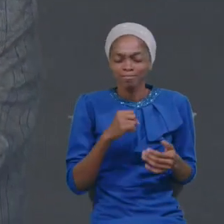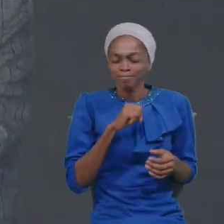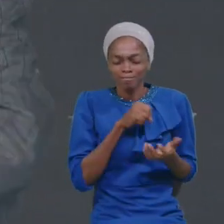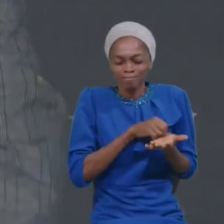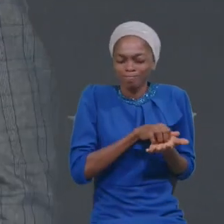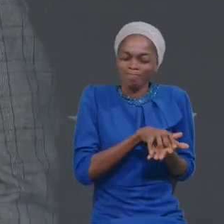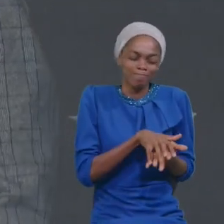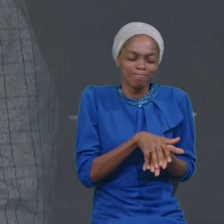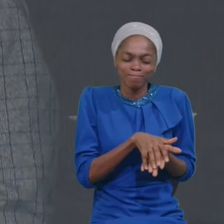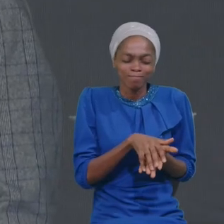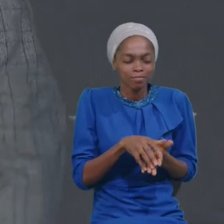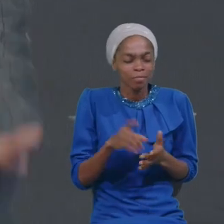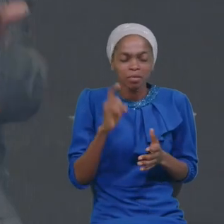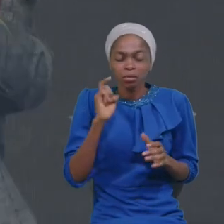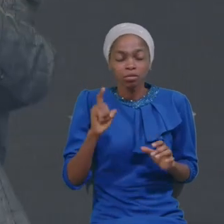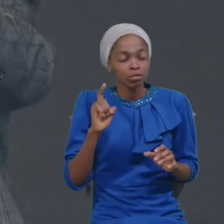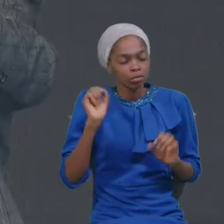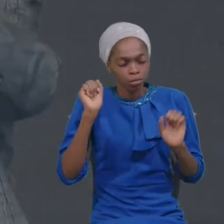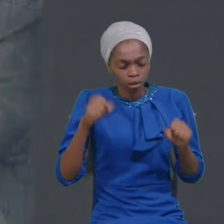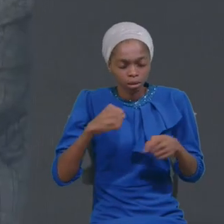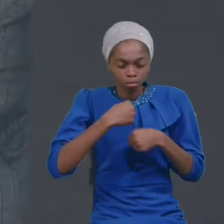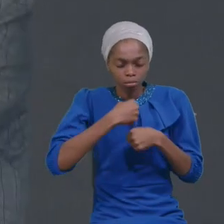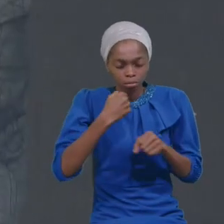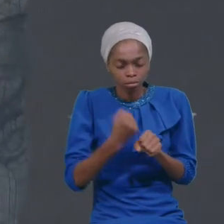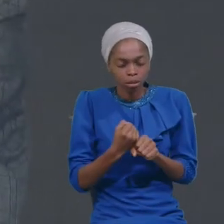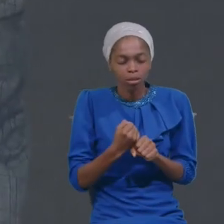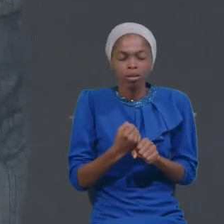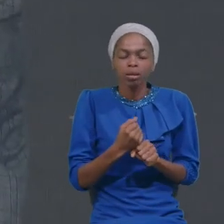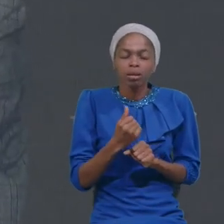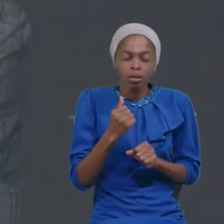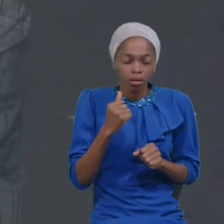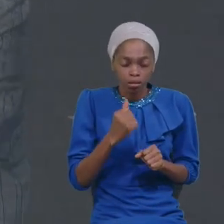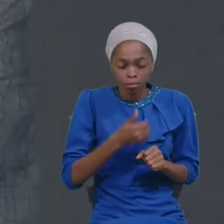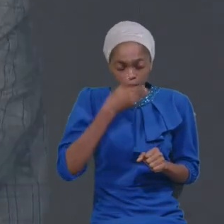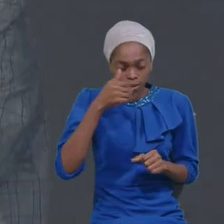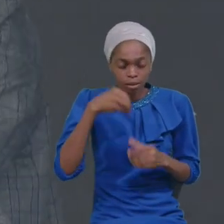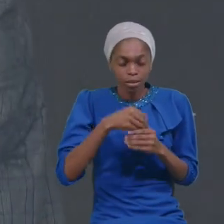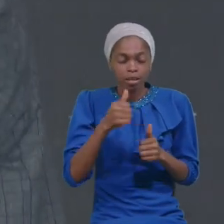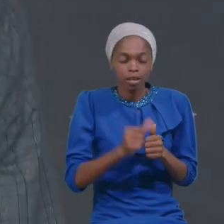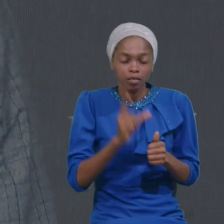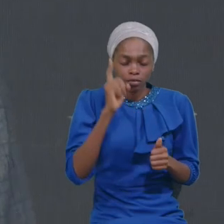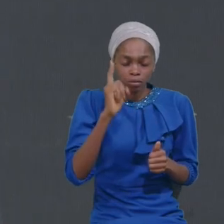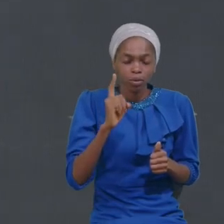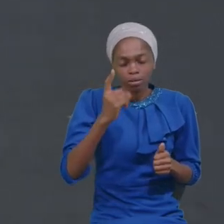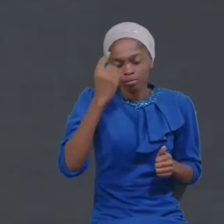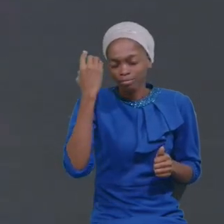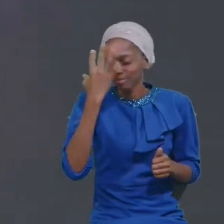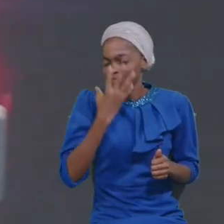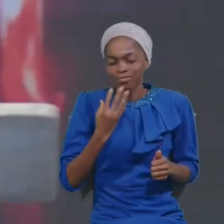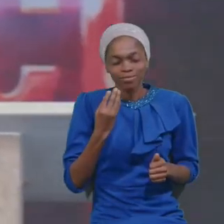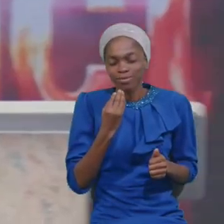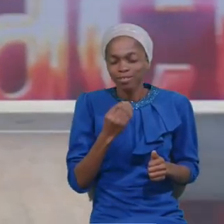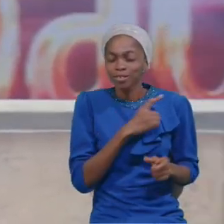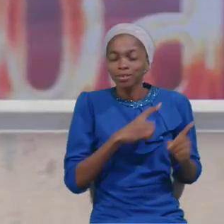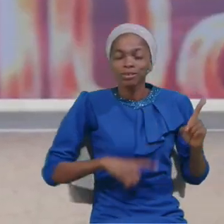everyone beautiful. And I pray the beauty and the glory of heaven will come